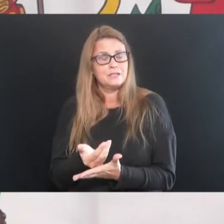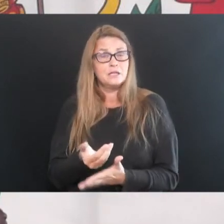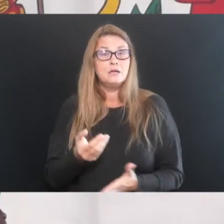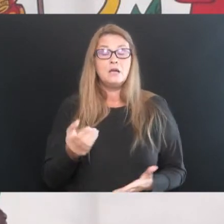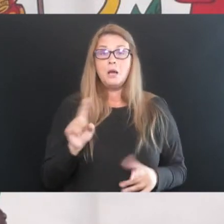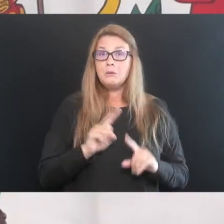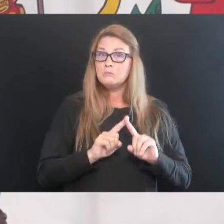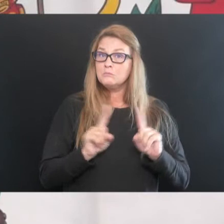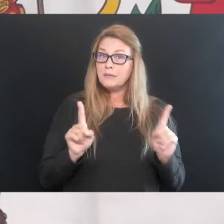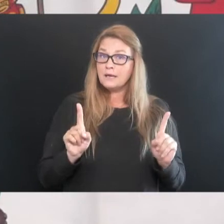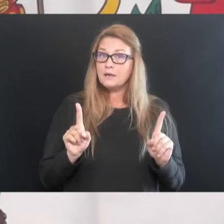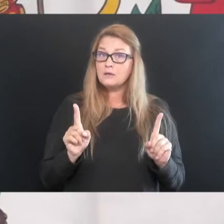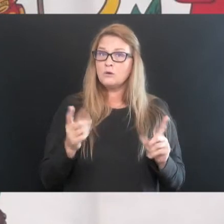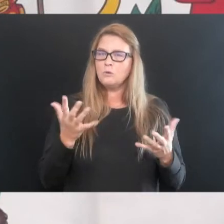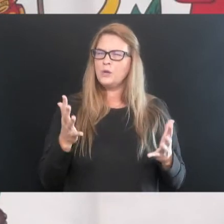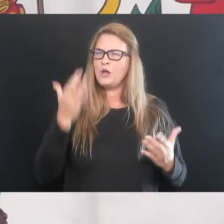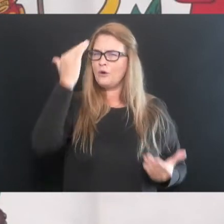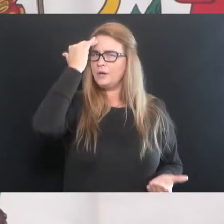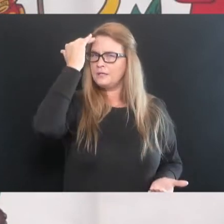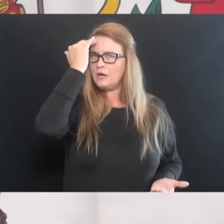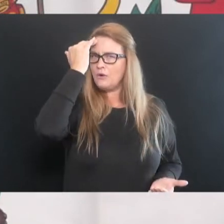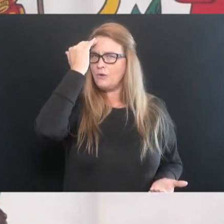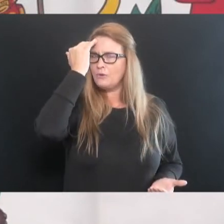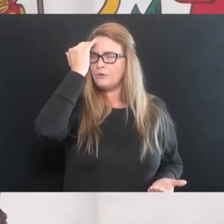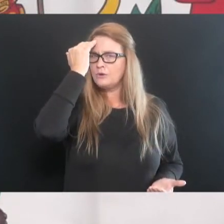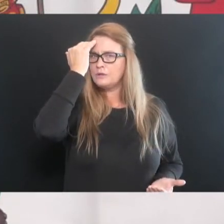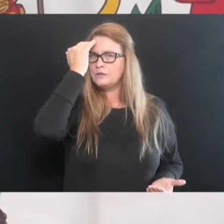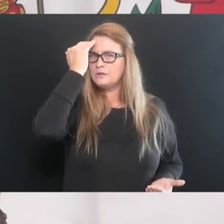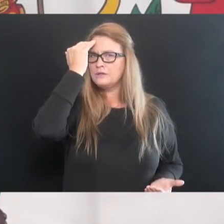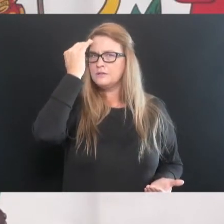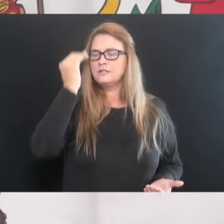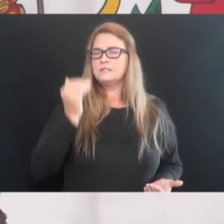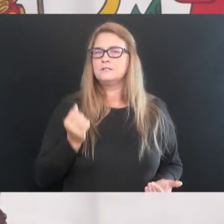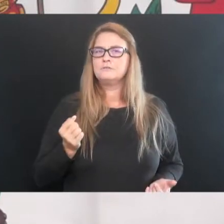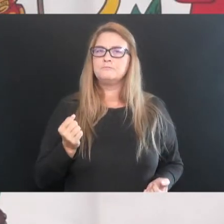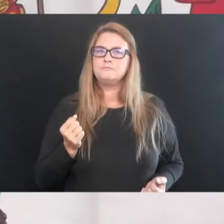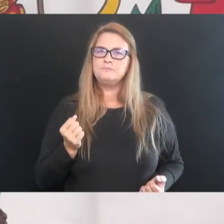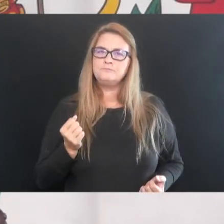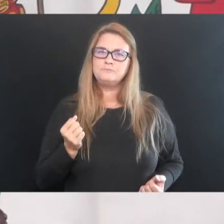we also know that